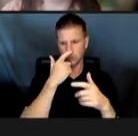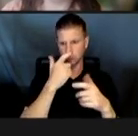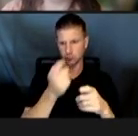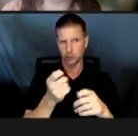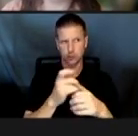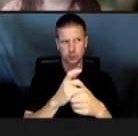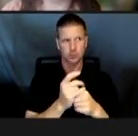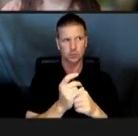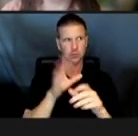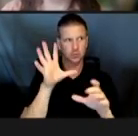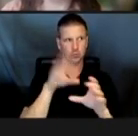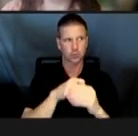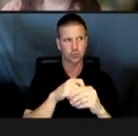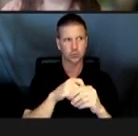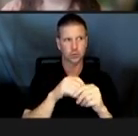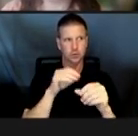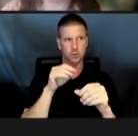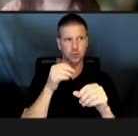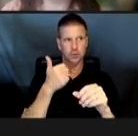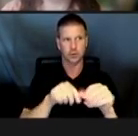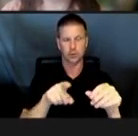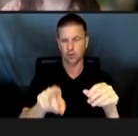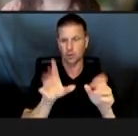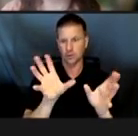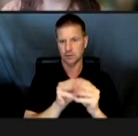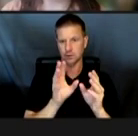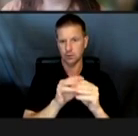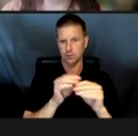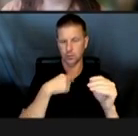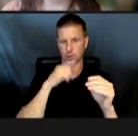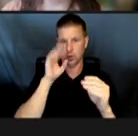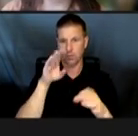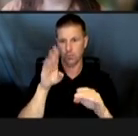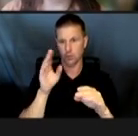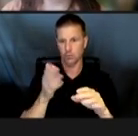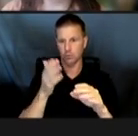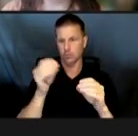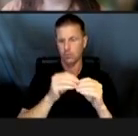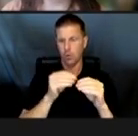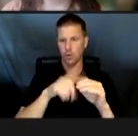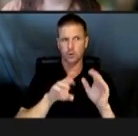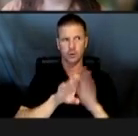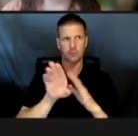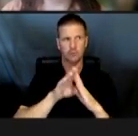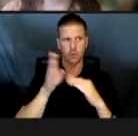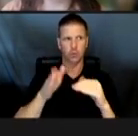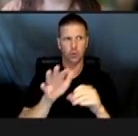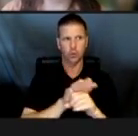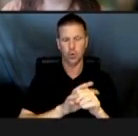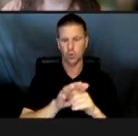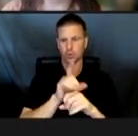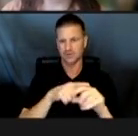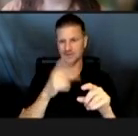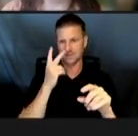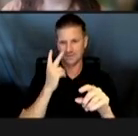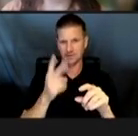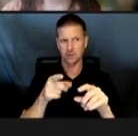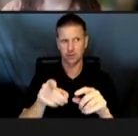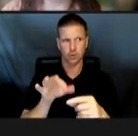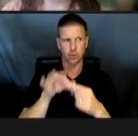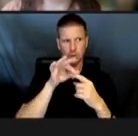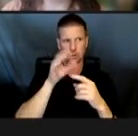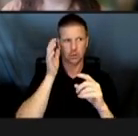in participating in any of those sessions, we hope to be bringing more to developers locally to see some of these unique